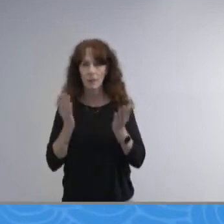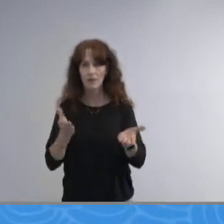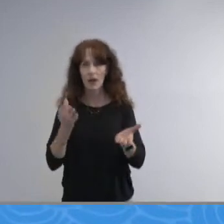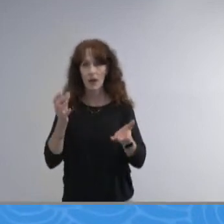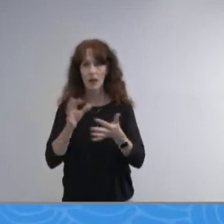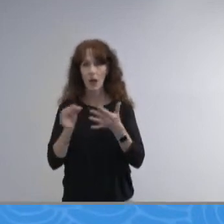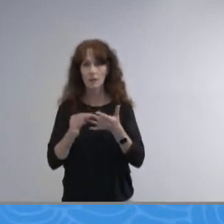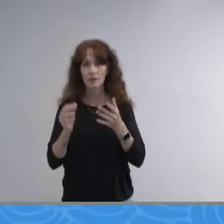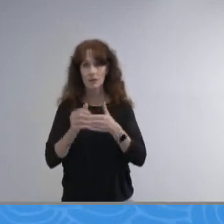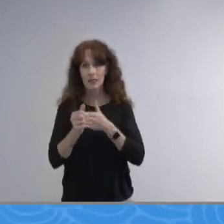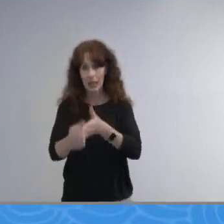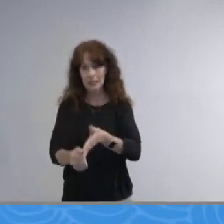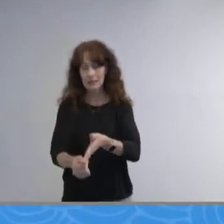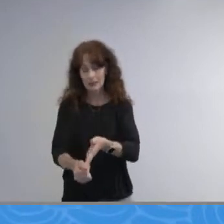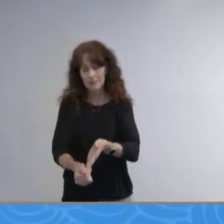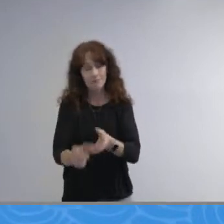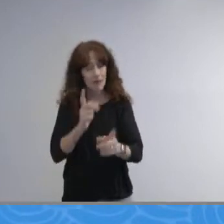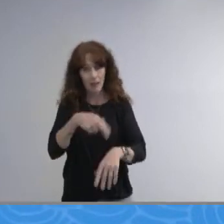and guidance. Absolutely.